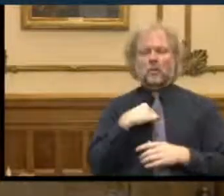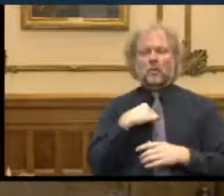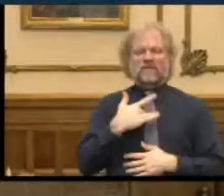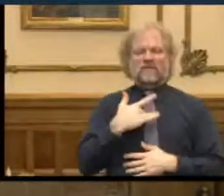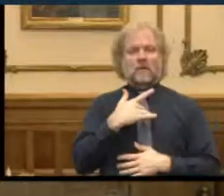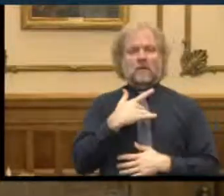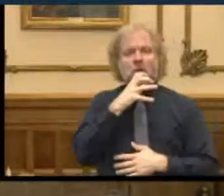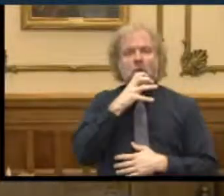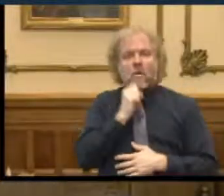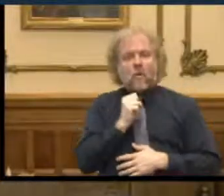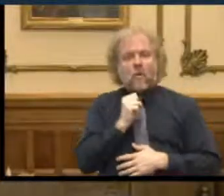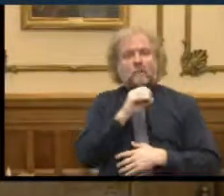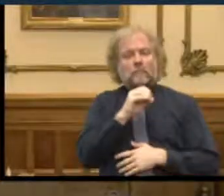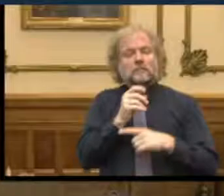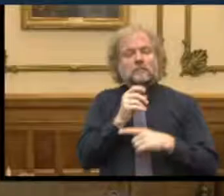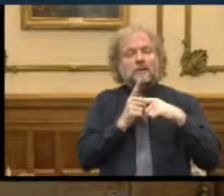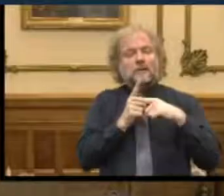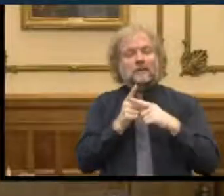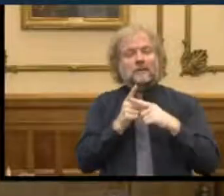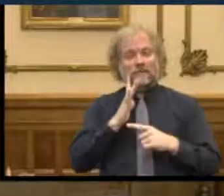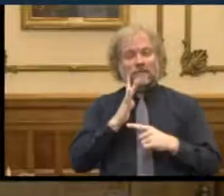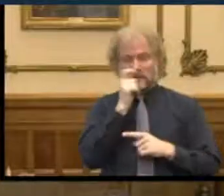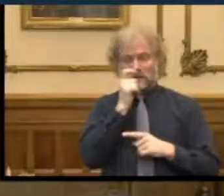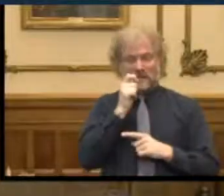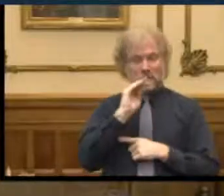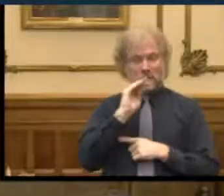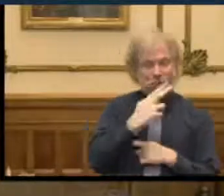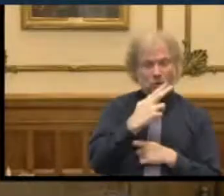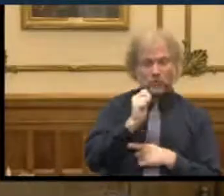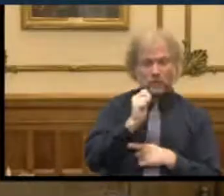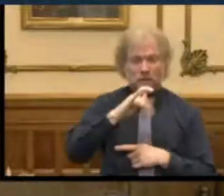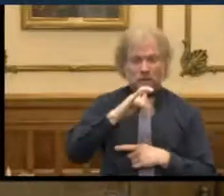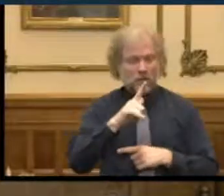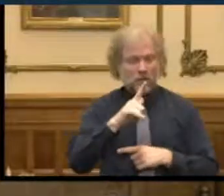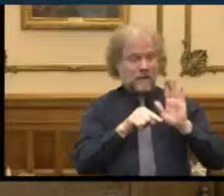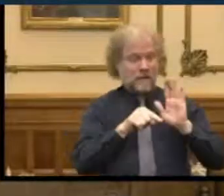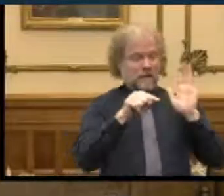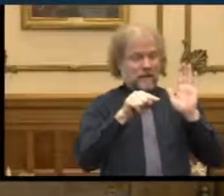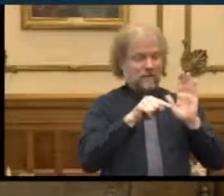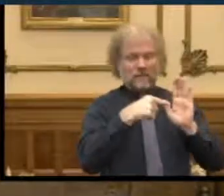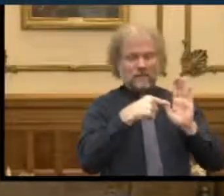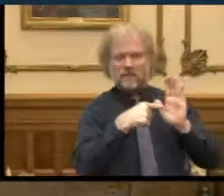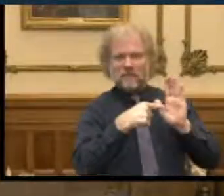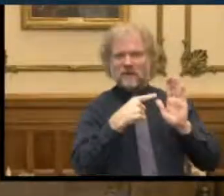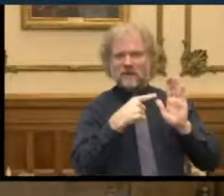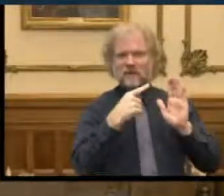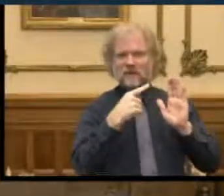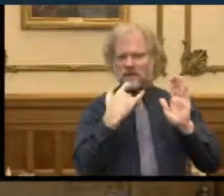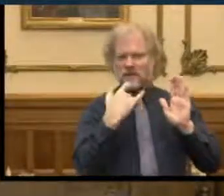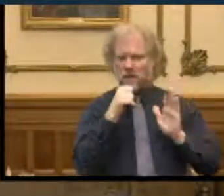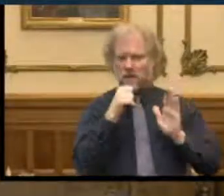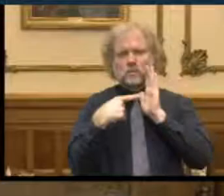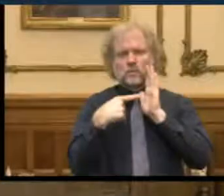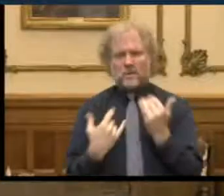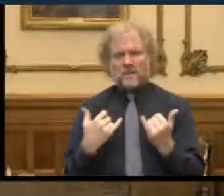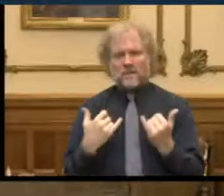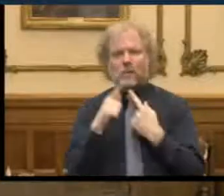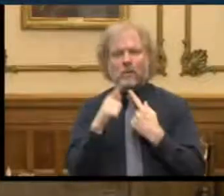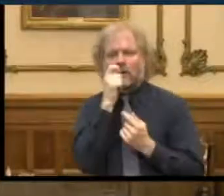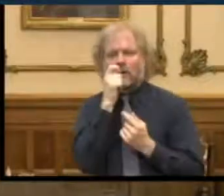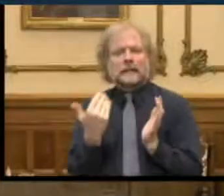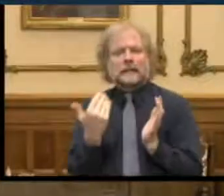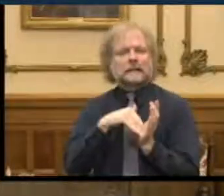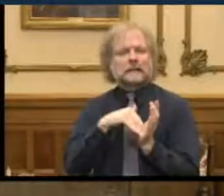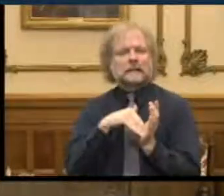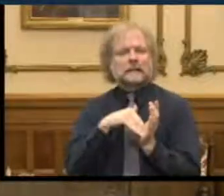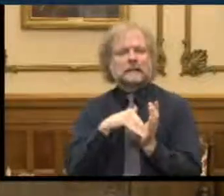old percent positivity, when someone had had a test in March or April that was negative, it doesn't really reflect where they are right now when they're being retested. So